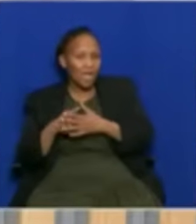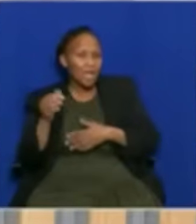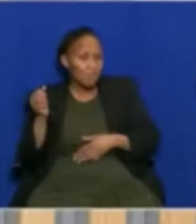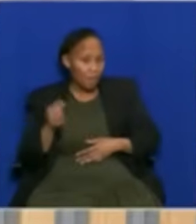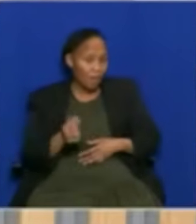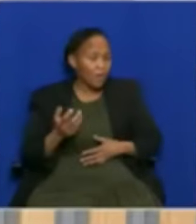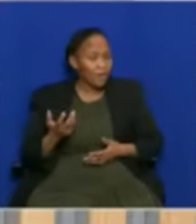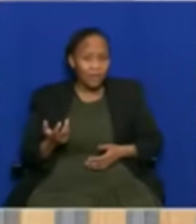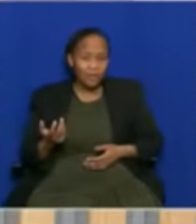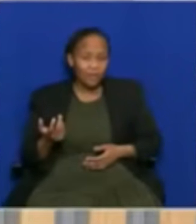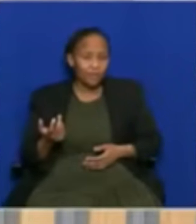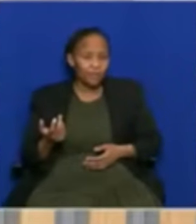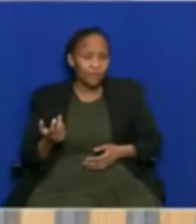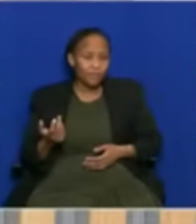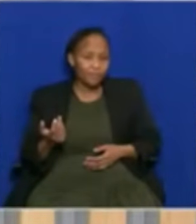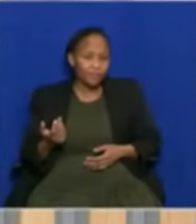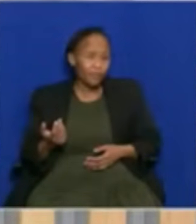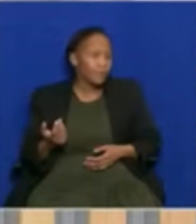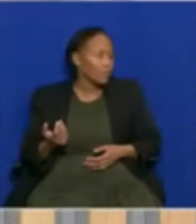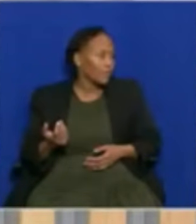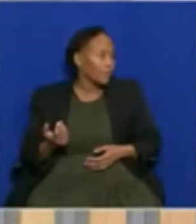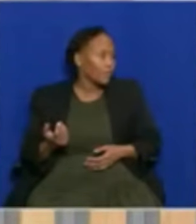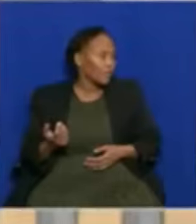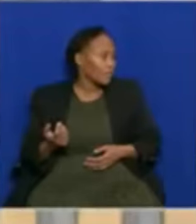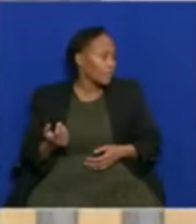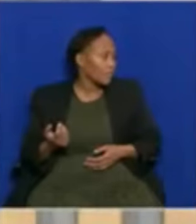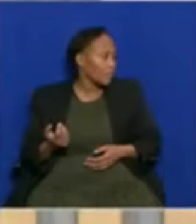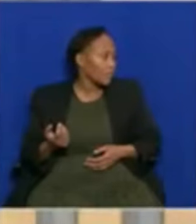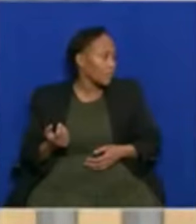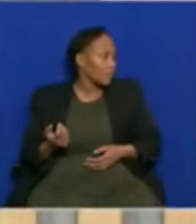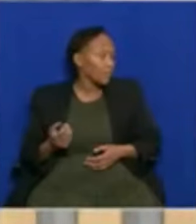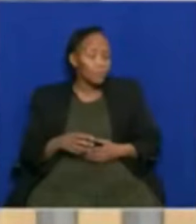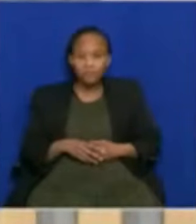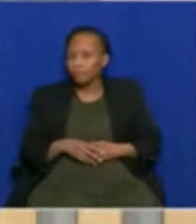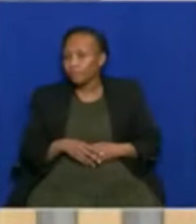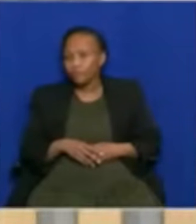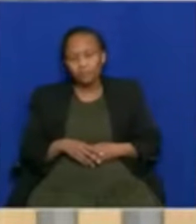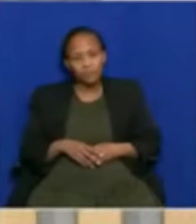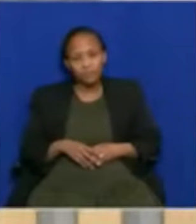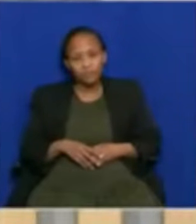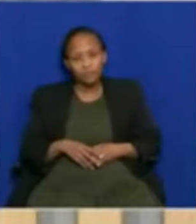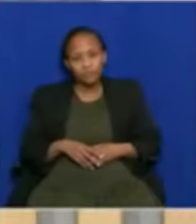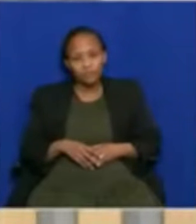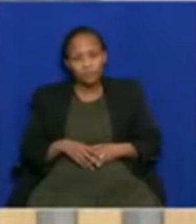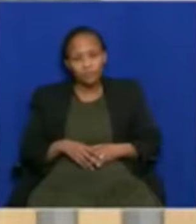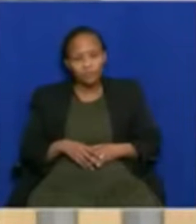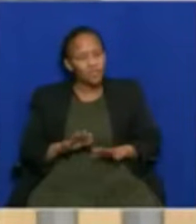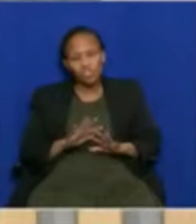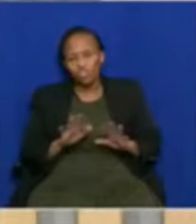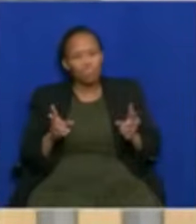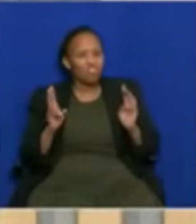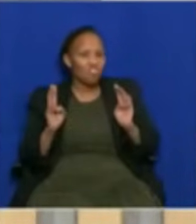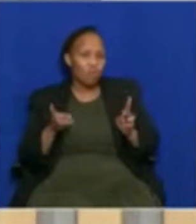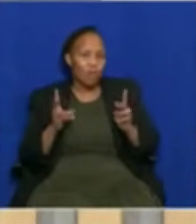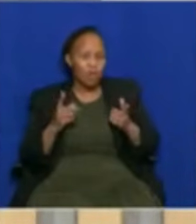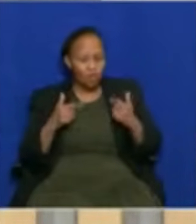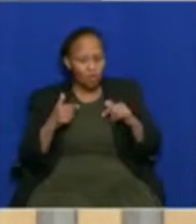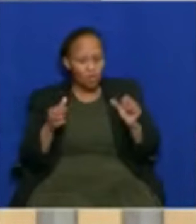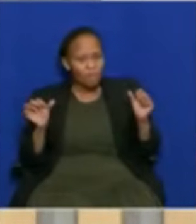And I stand by that. No, it may look abnormal. We are back to that question. What